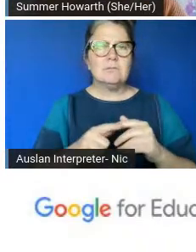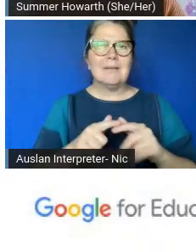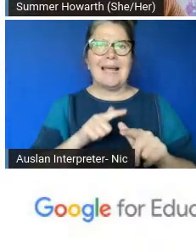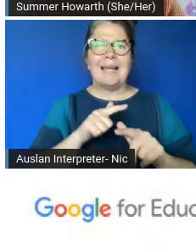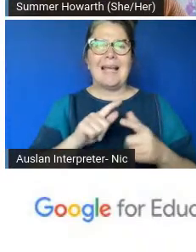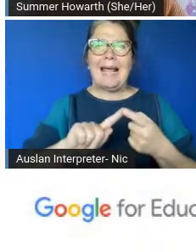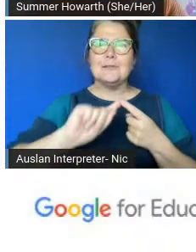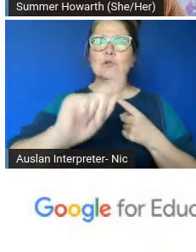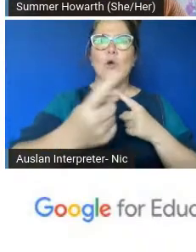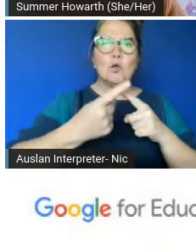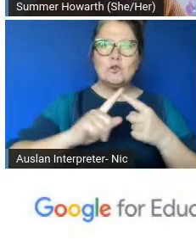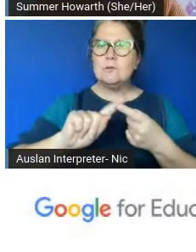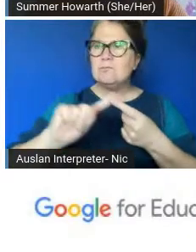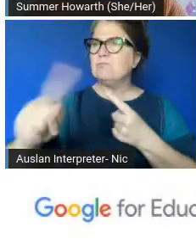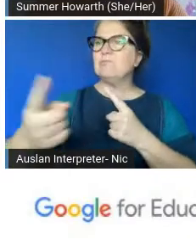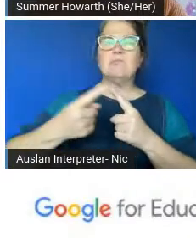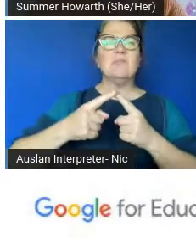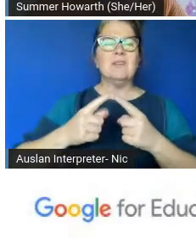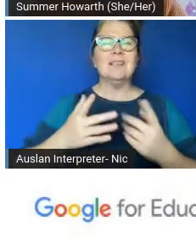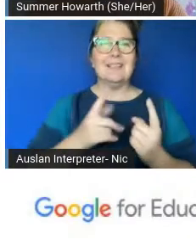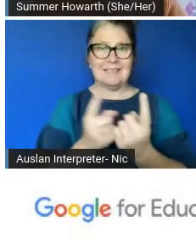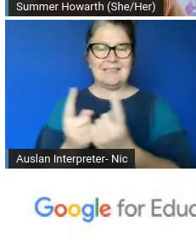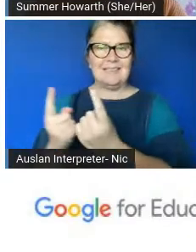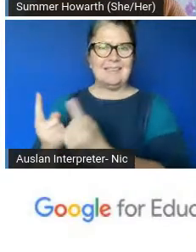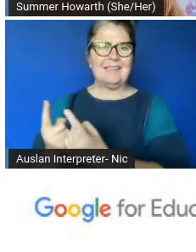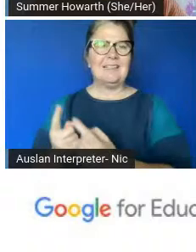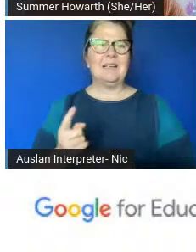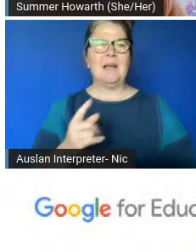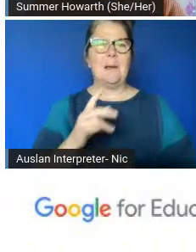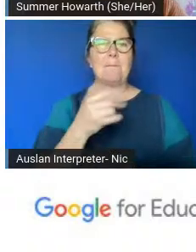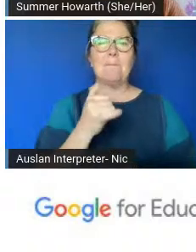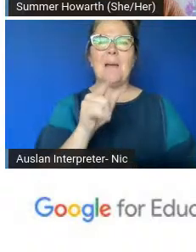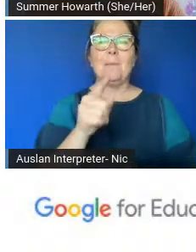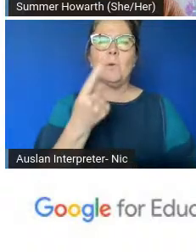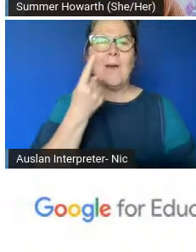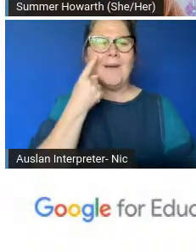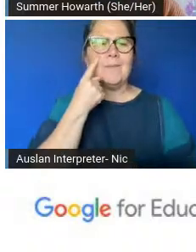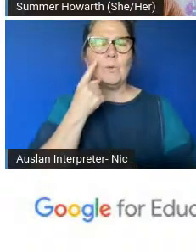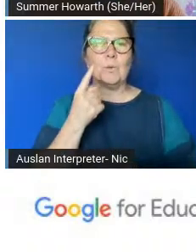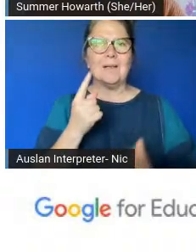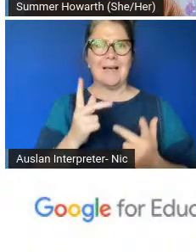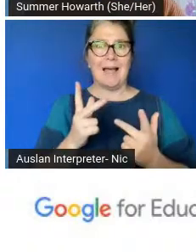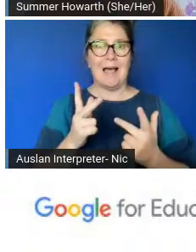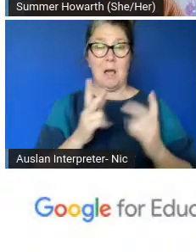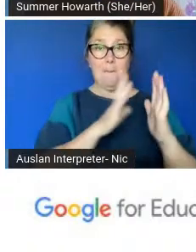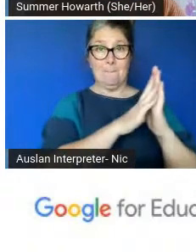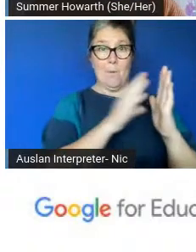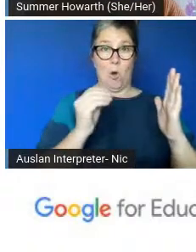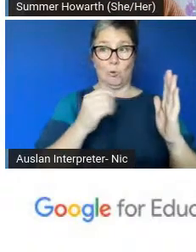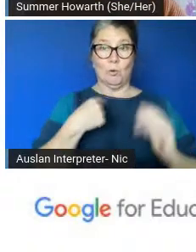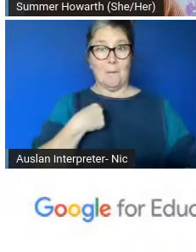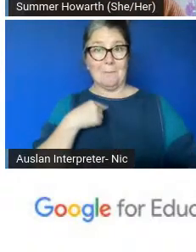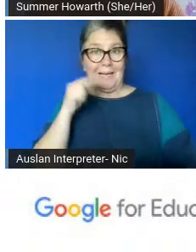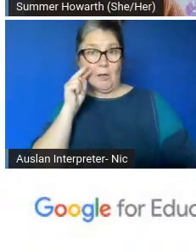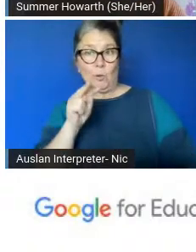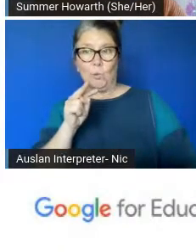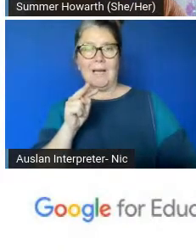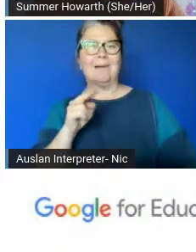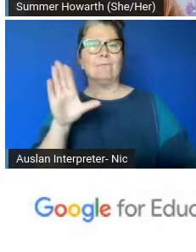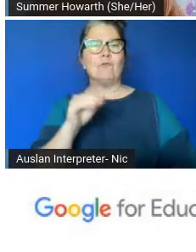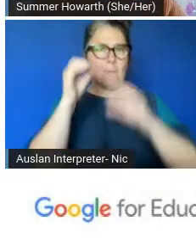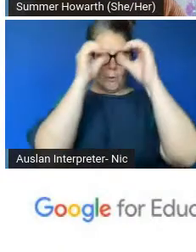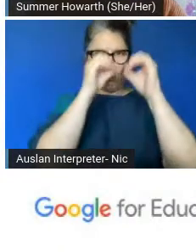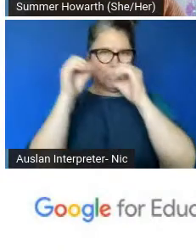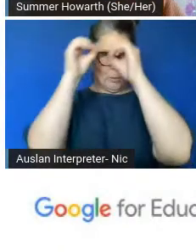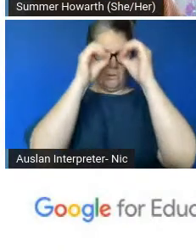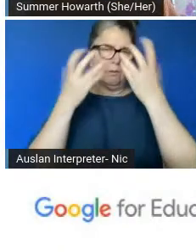model of inquiry. And often the model I tend to use is the one from Google when we look at design thinking for obvious